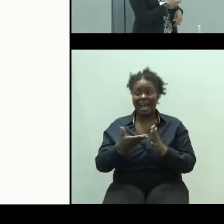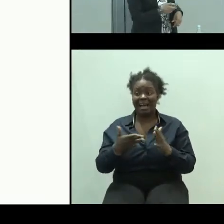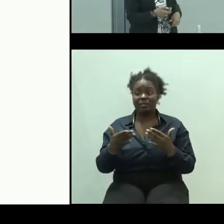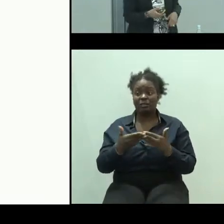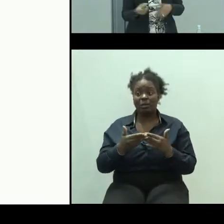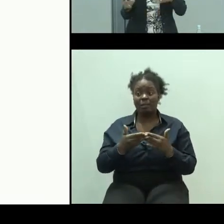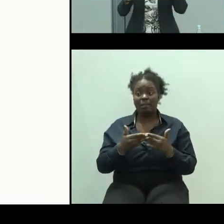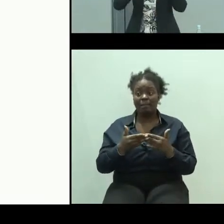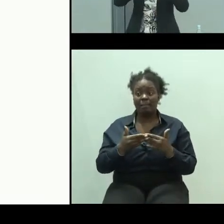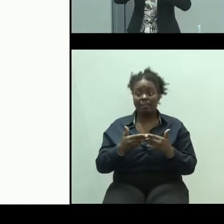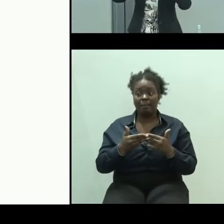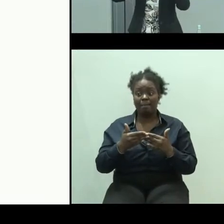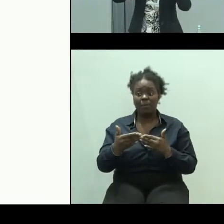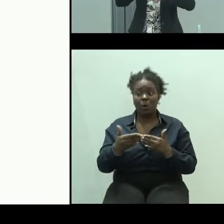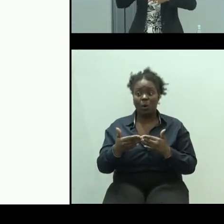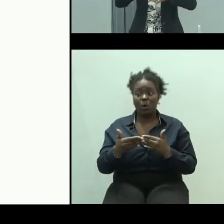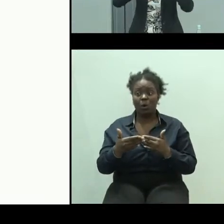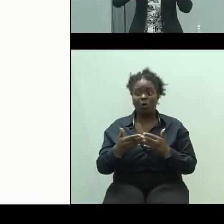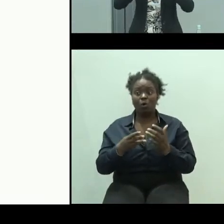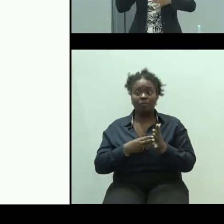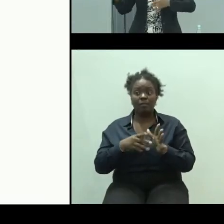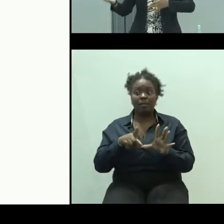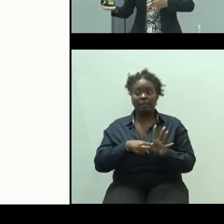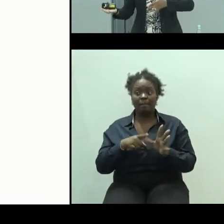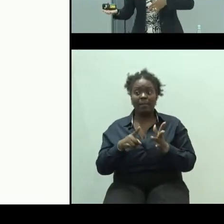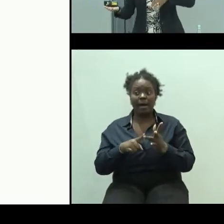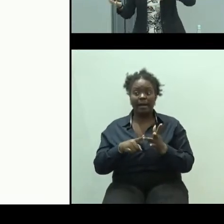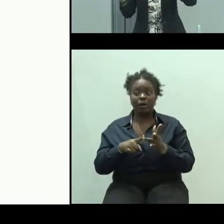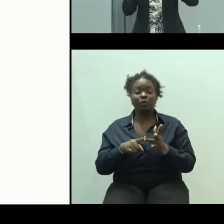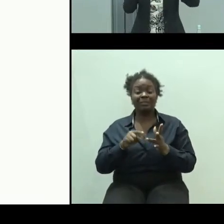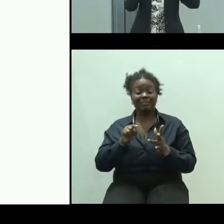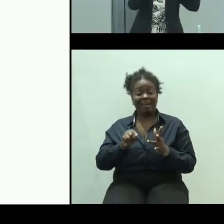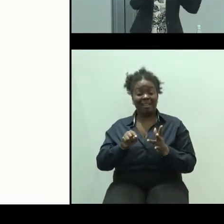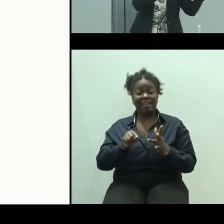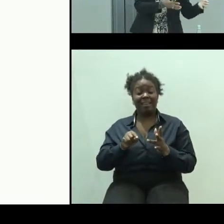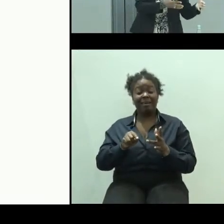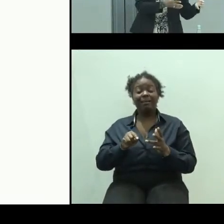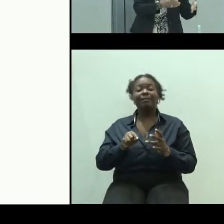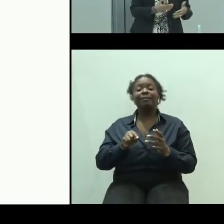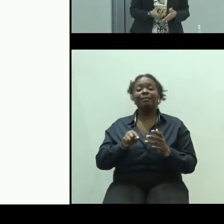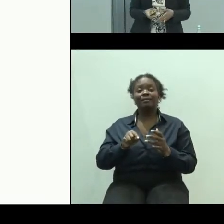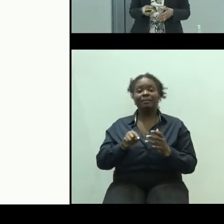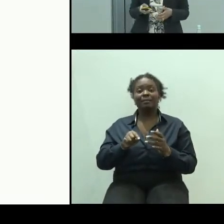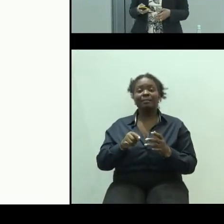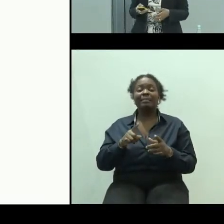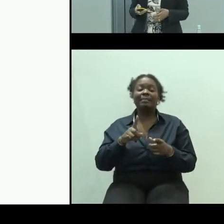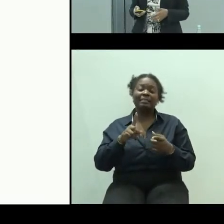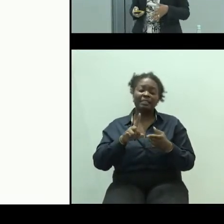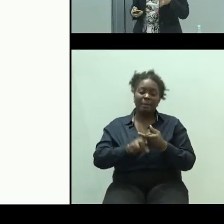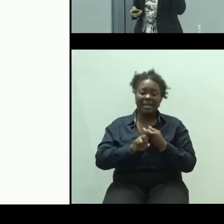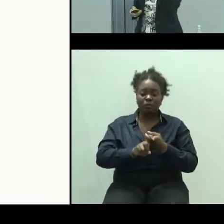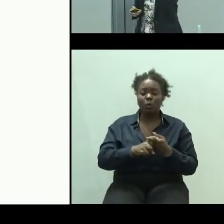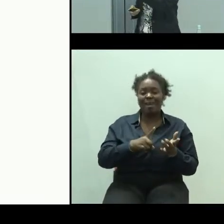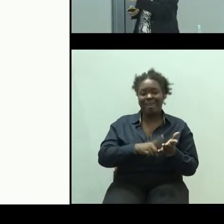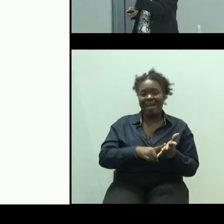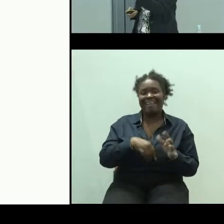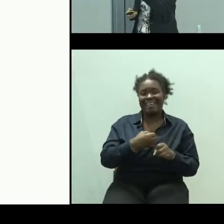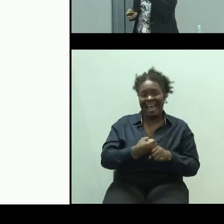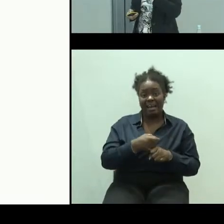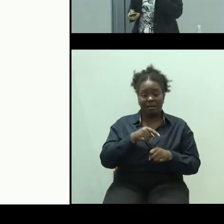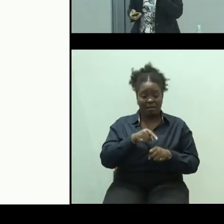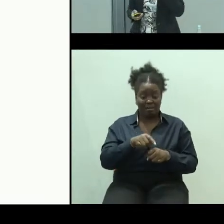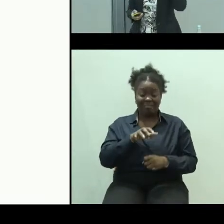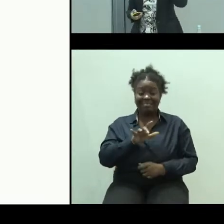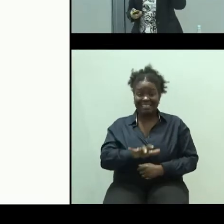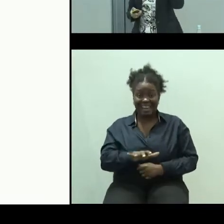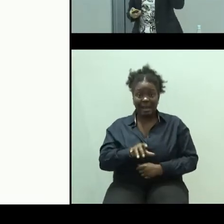myoinositol, and we can sort of tune how much we make based on how much of that ligand is present. That experiment